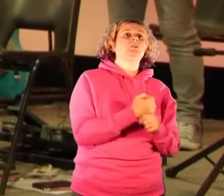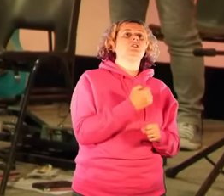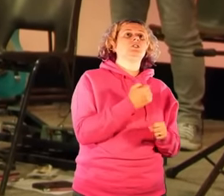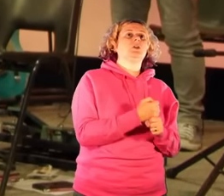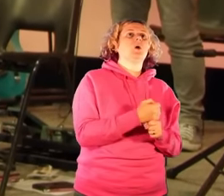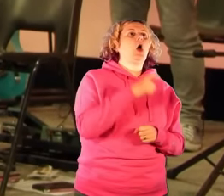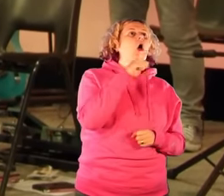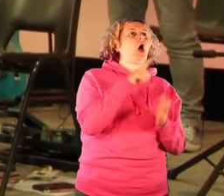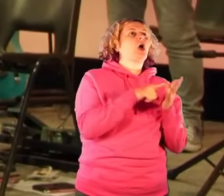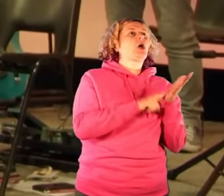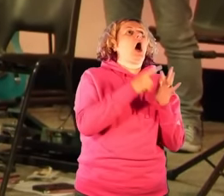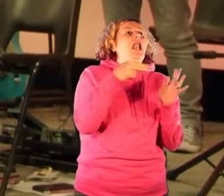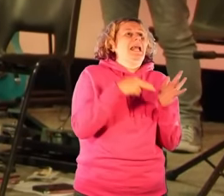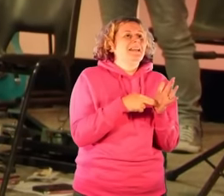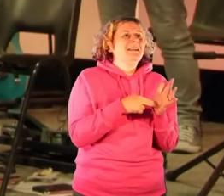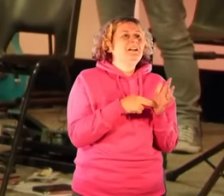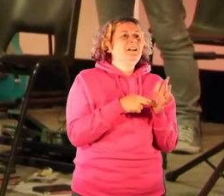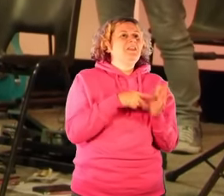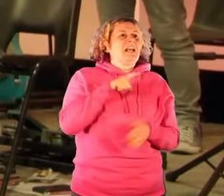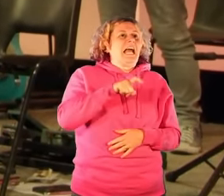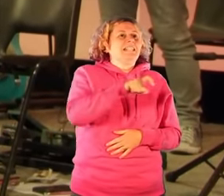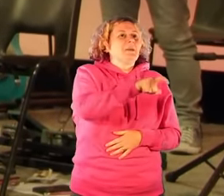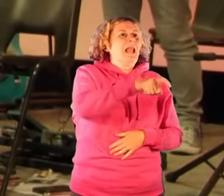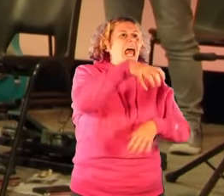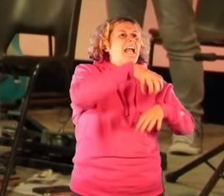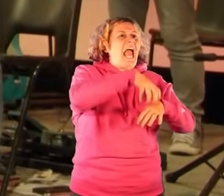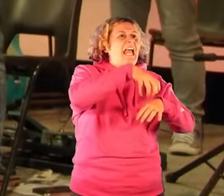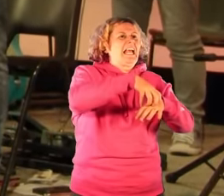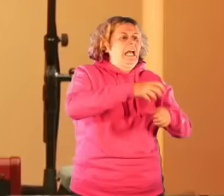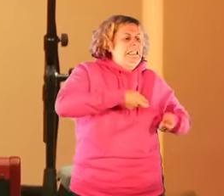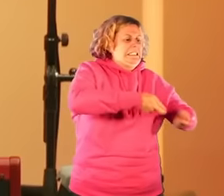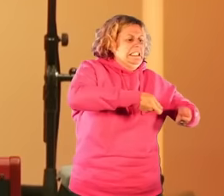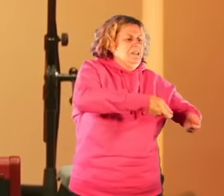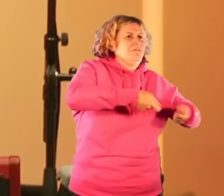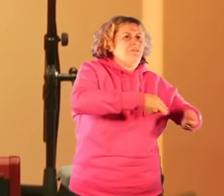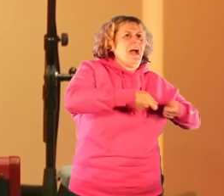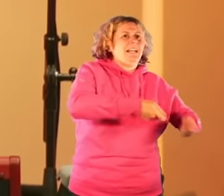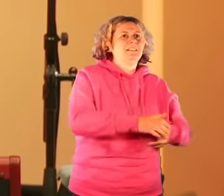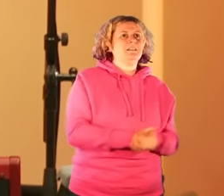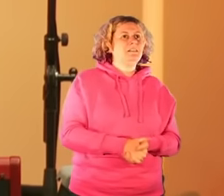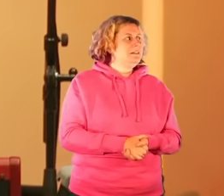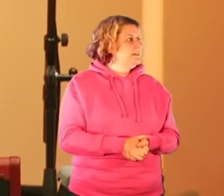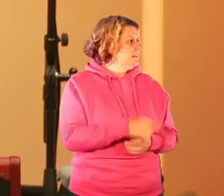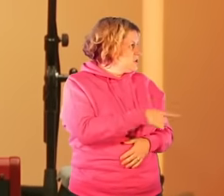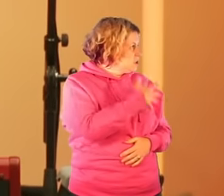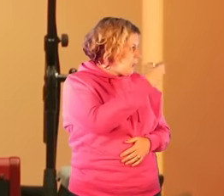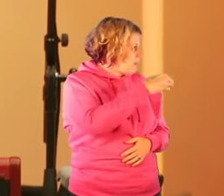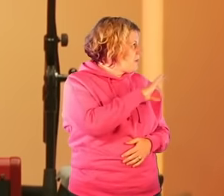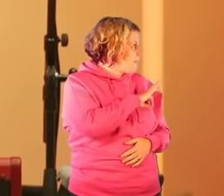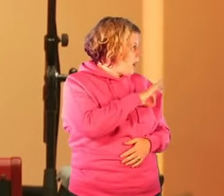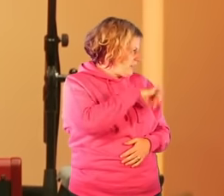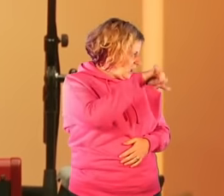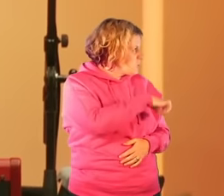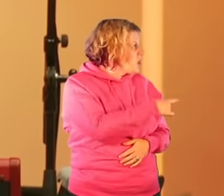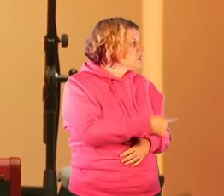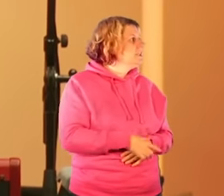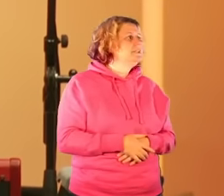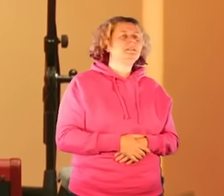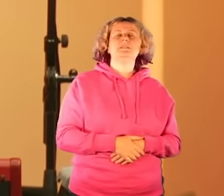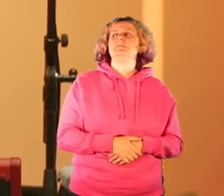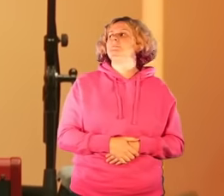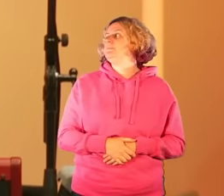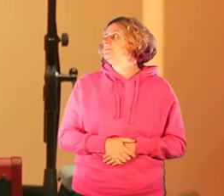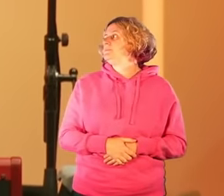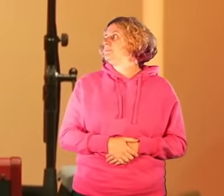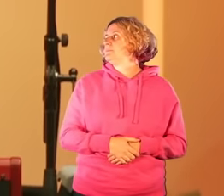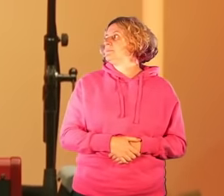the Caterpillar, deep-fried. Did you get one of those for your birthday? No. You should have done. Okay,